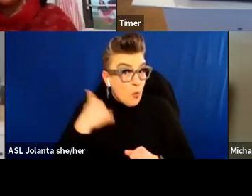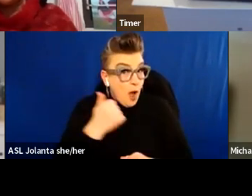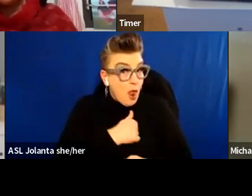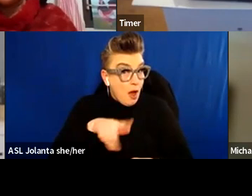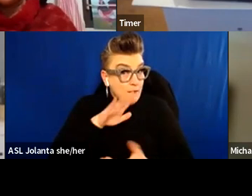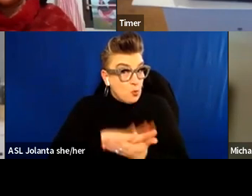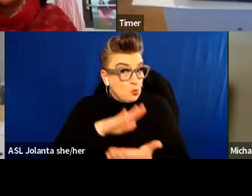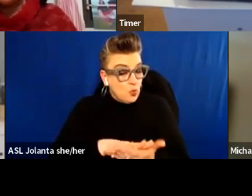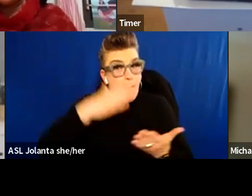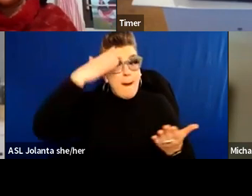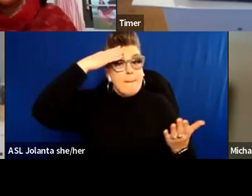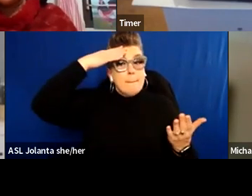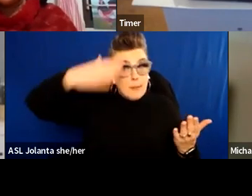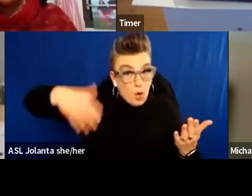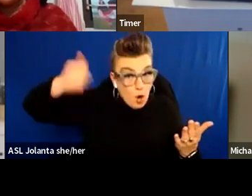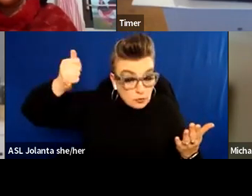because